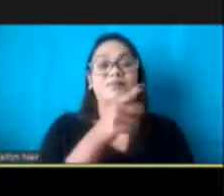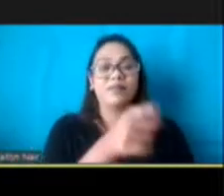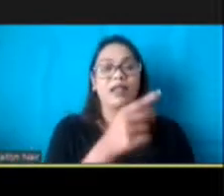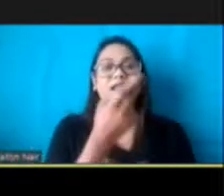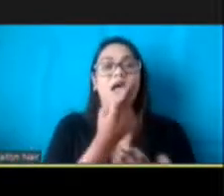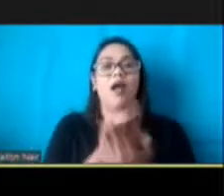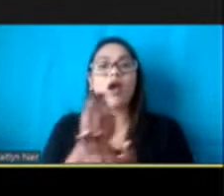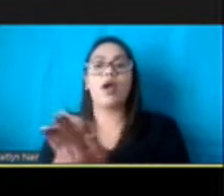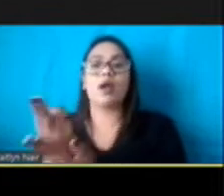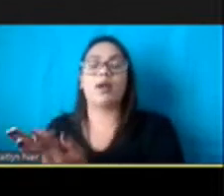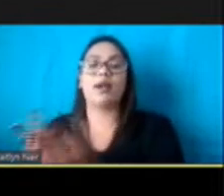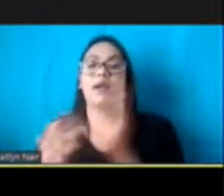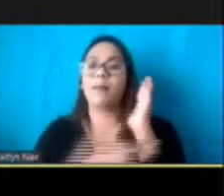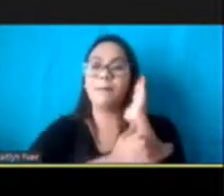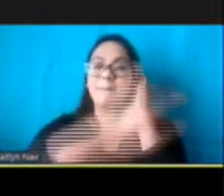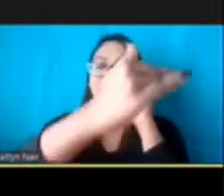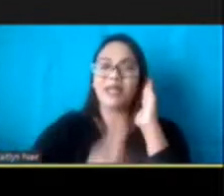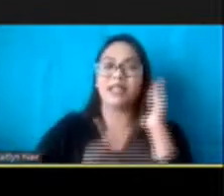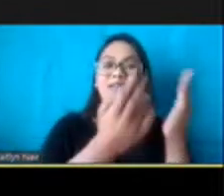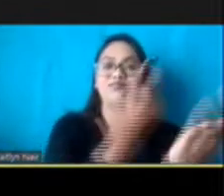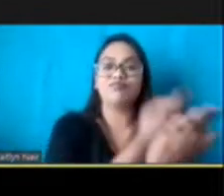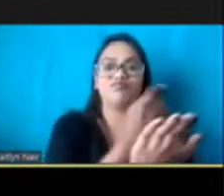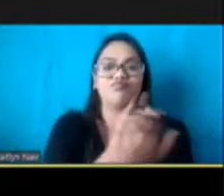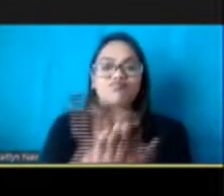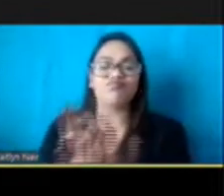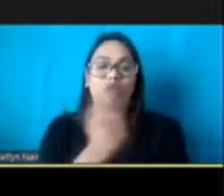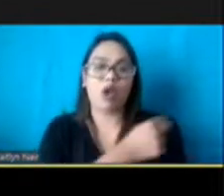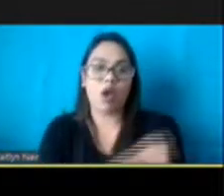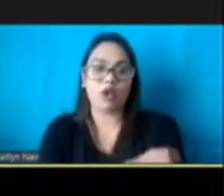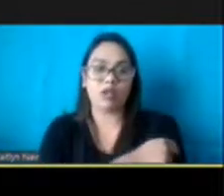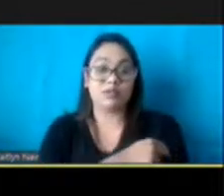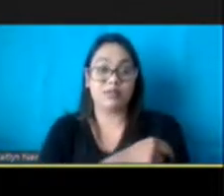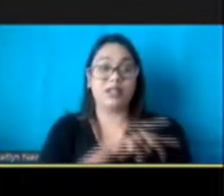we are reporting to the meeting is that of the